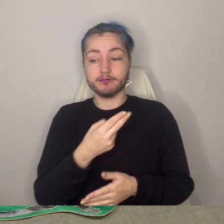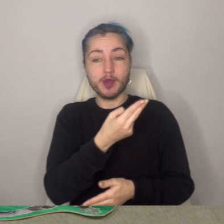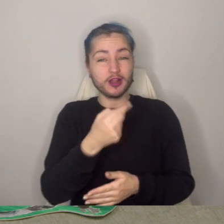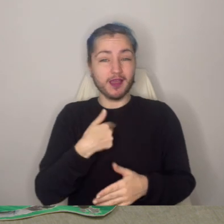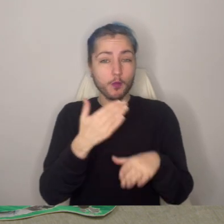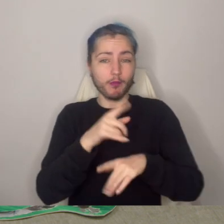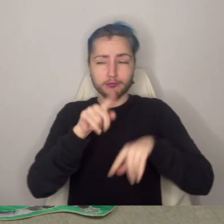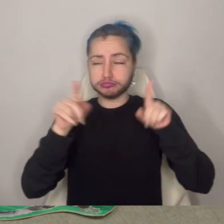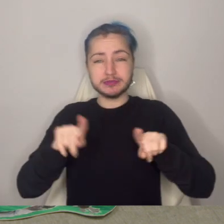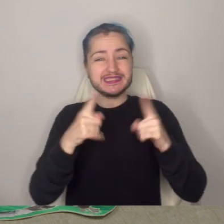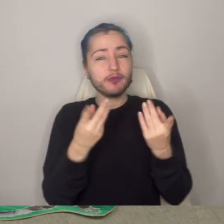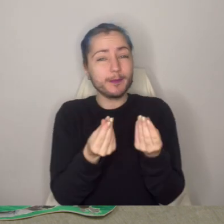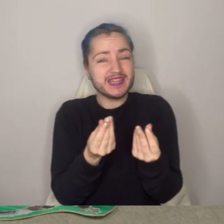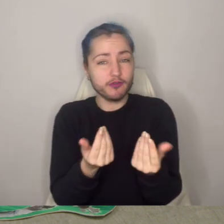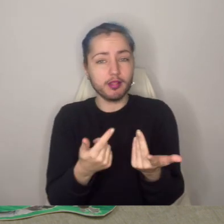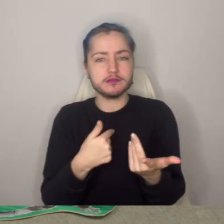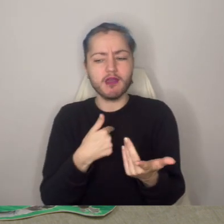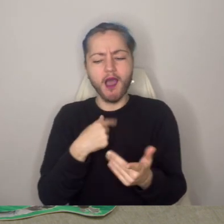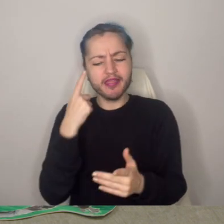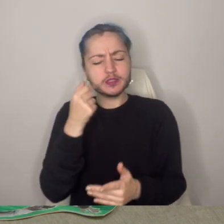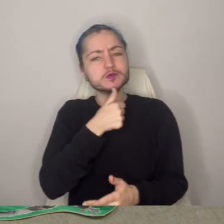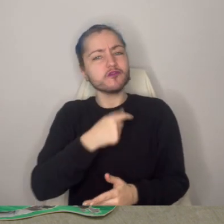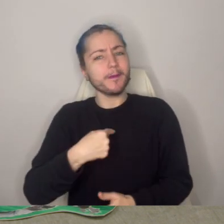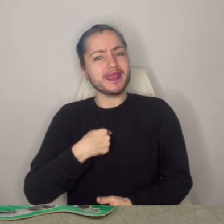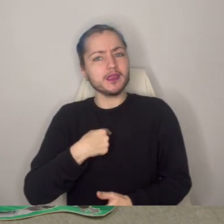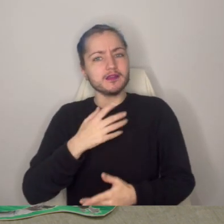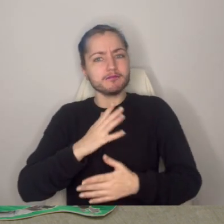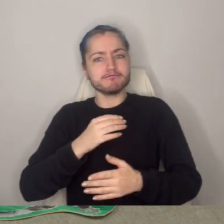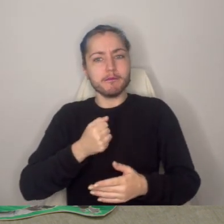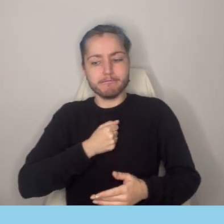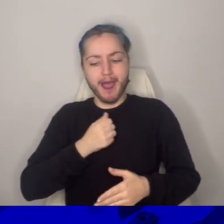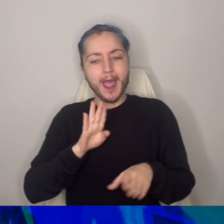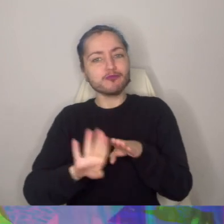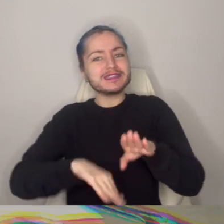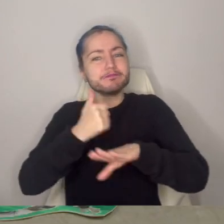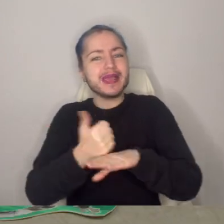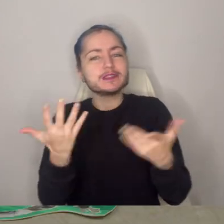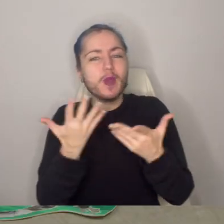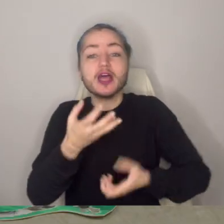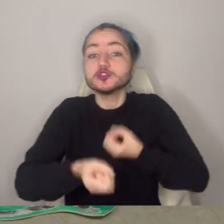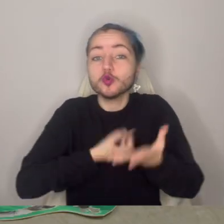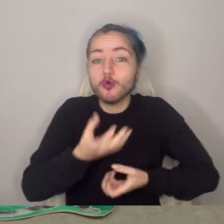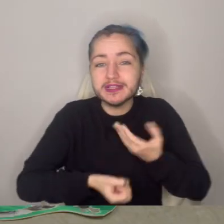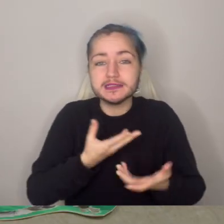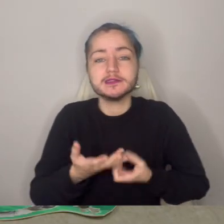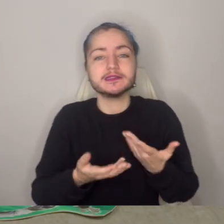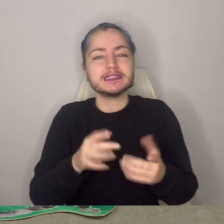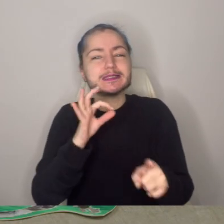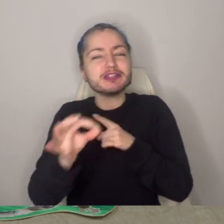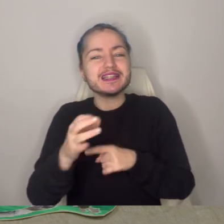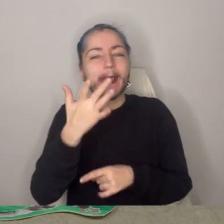I really find it useful to ground myself in storytelling, and I'm really interested in mythology. So today we're going to be talking about